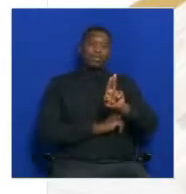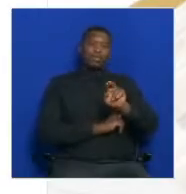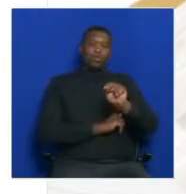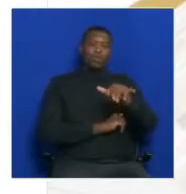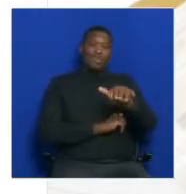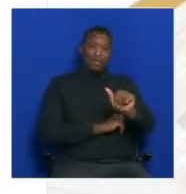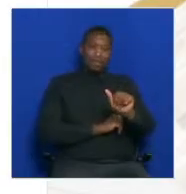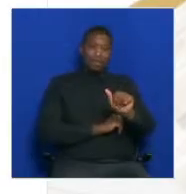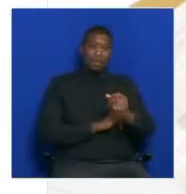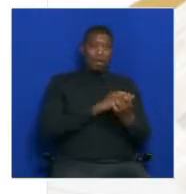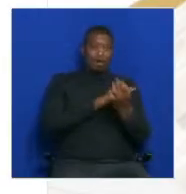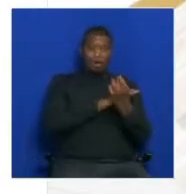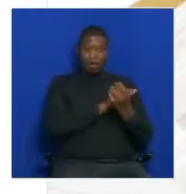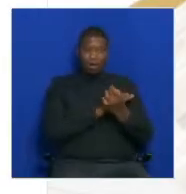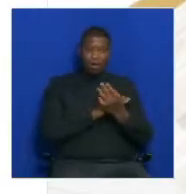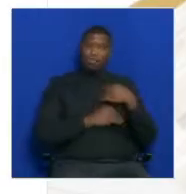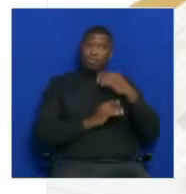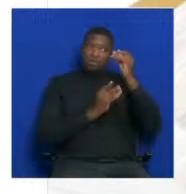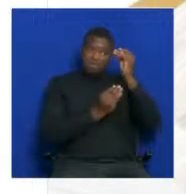did not see it.